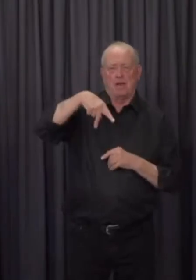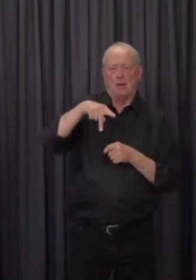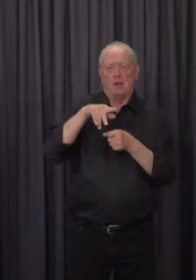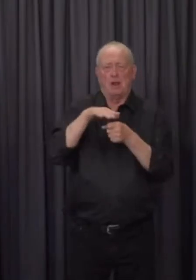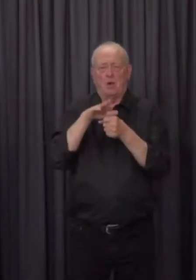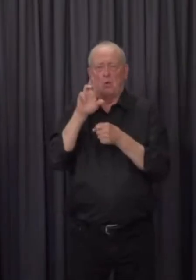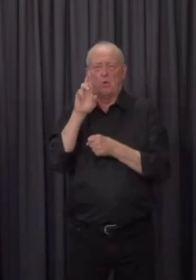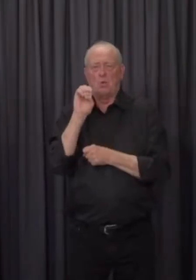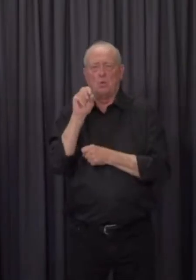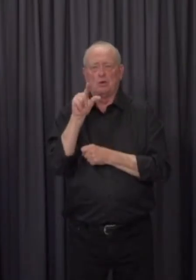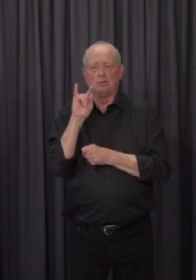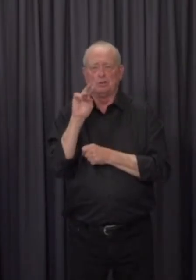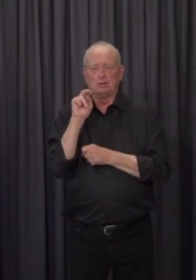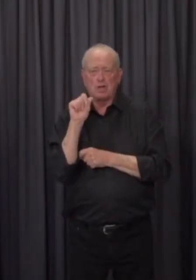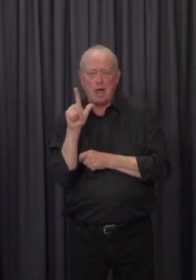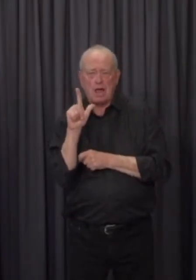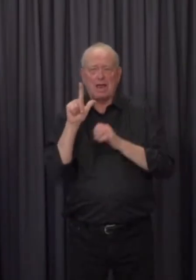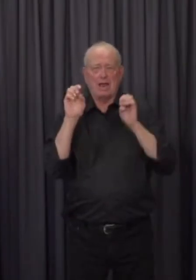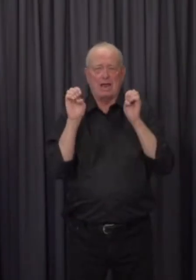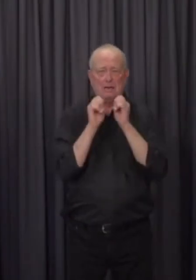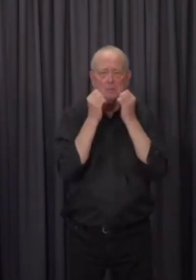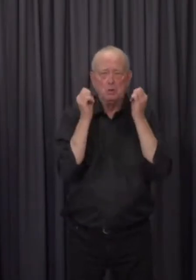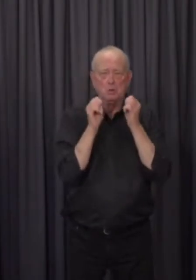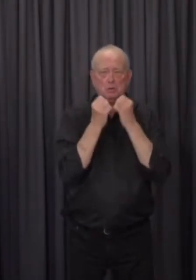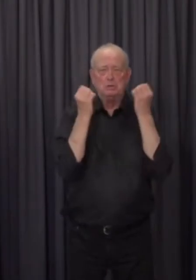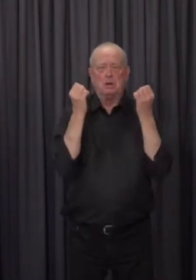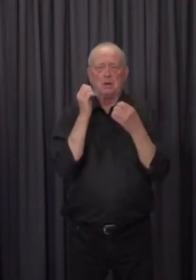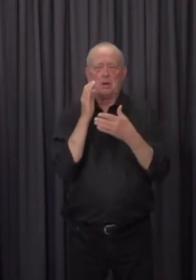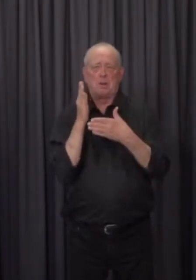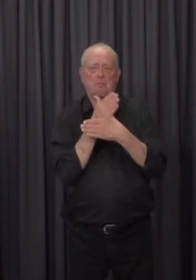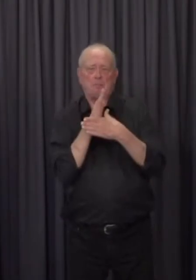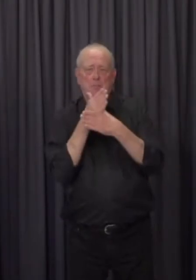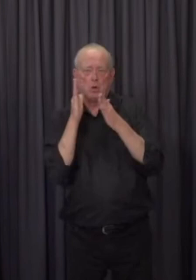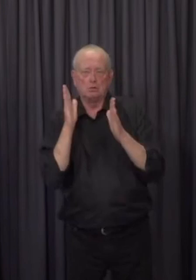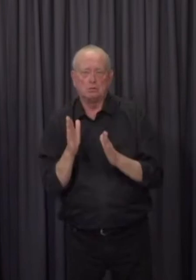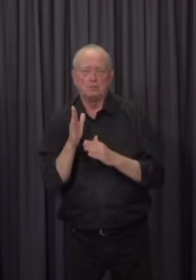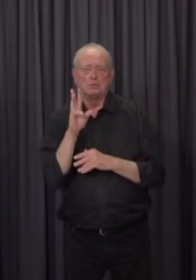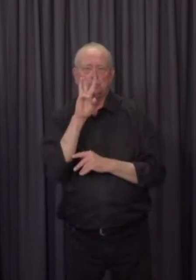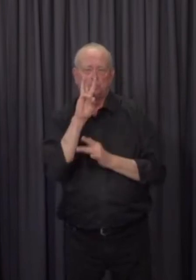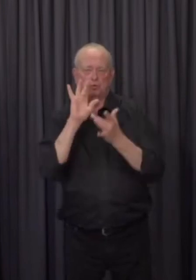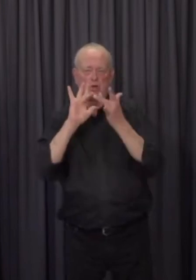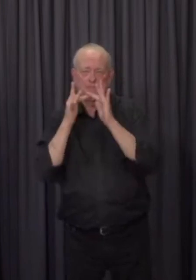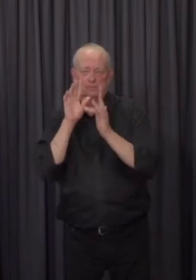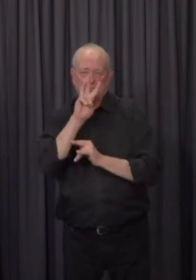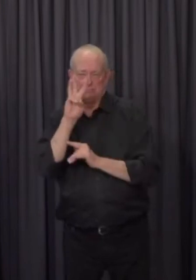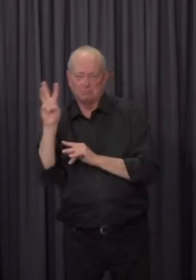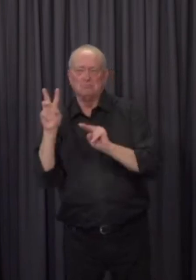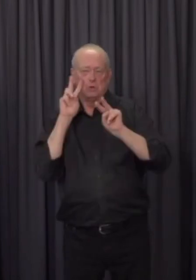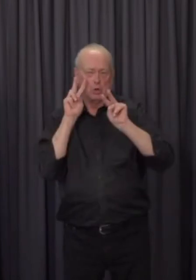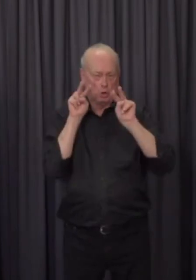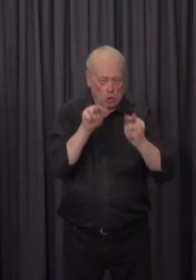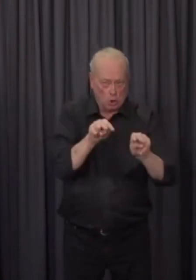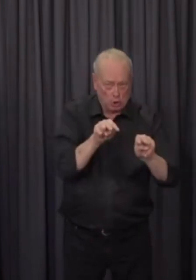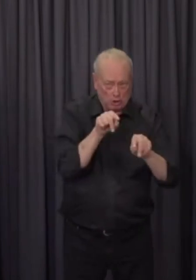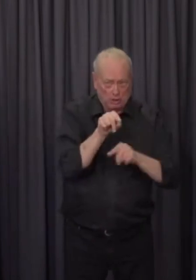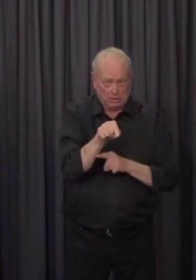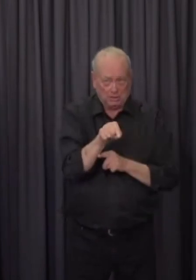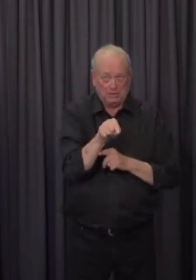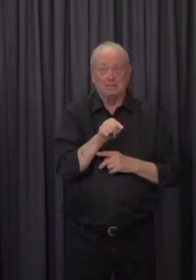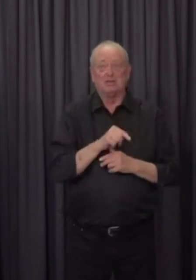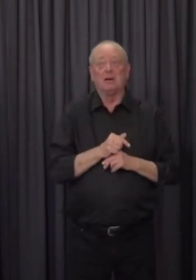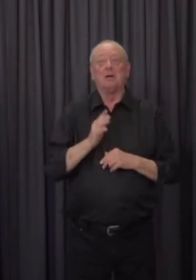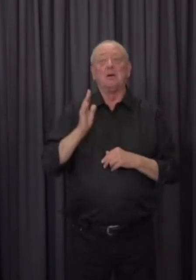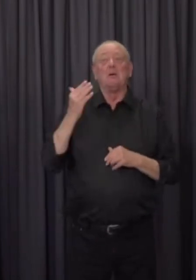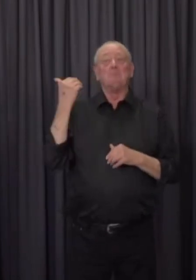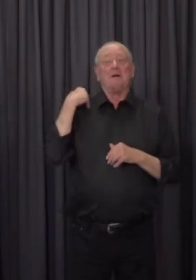estimated number of evacuees is 16,470. This is from a high of 31,000 evacuees several